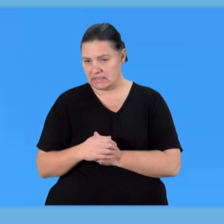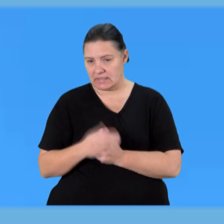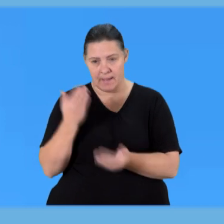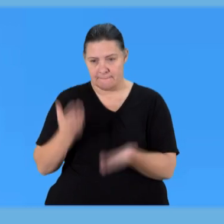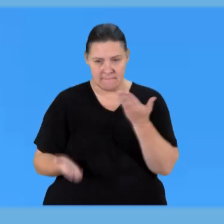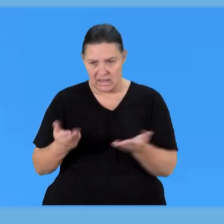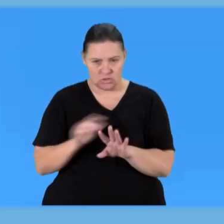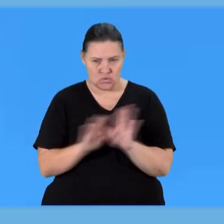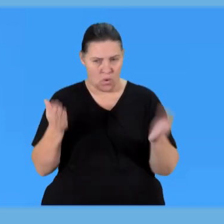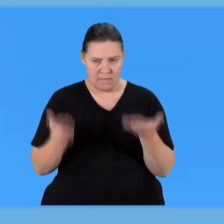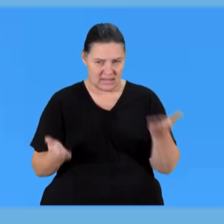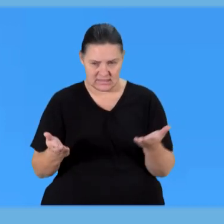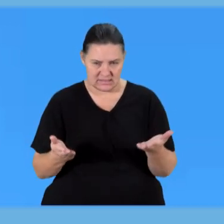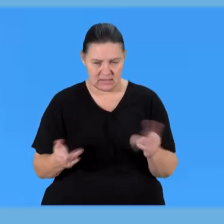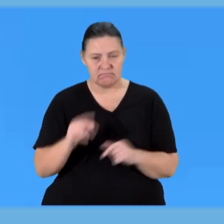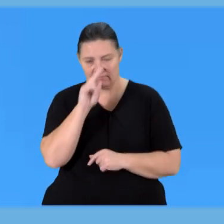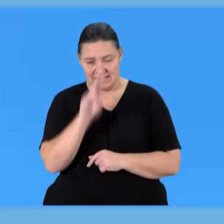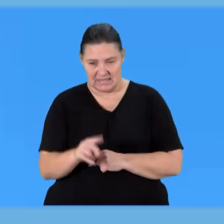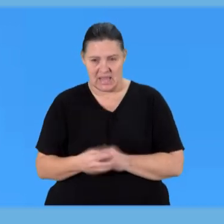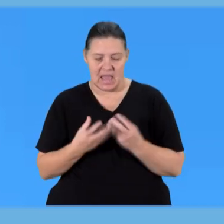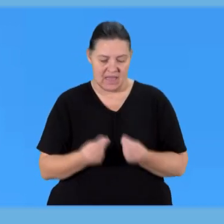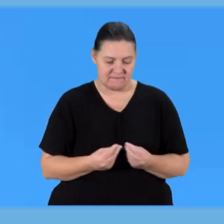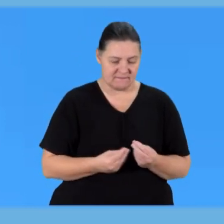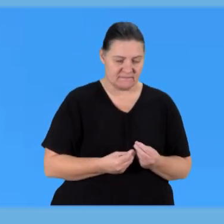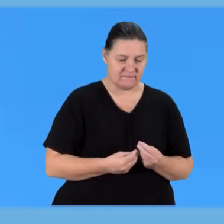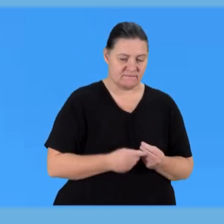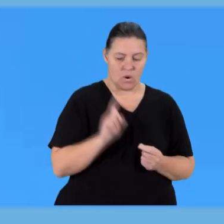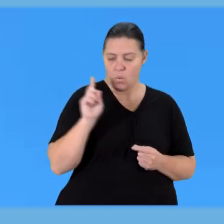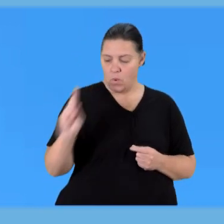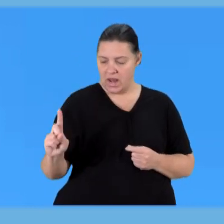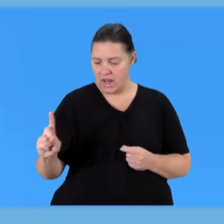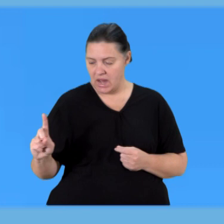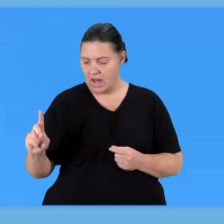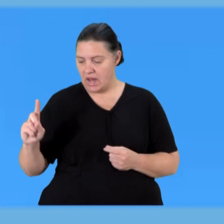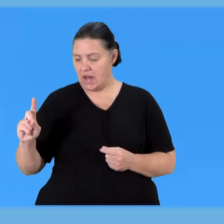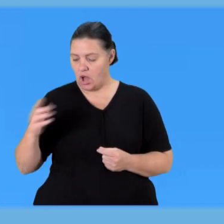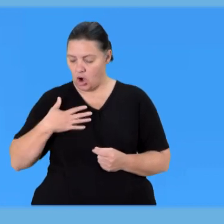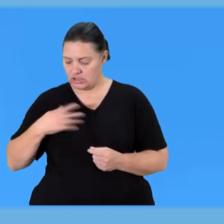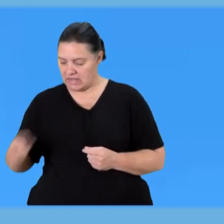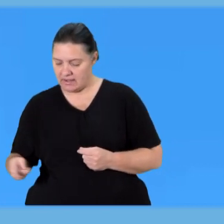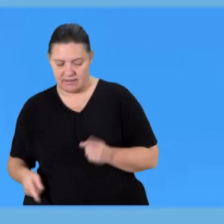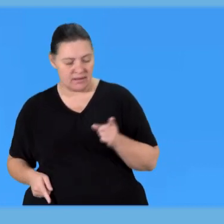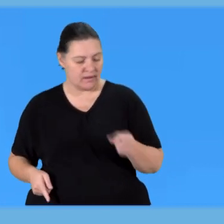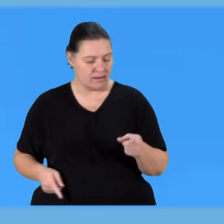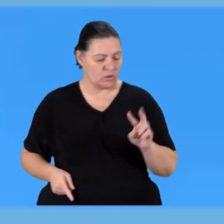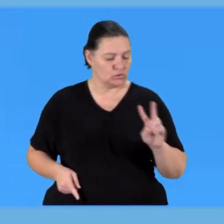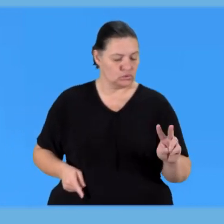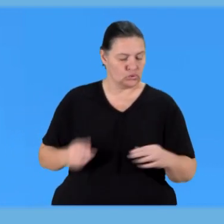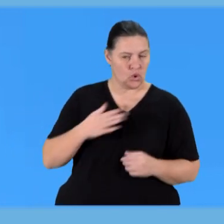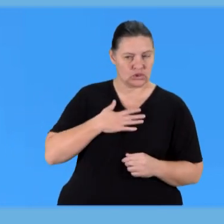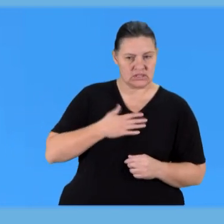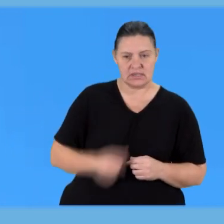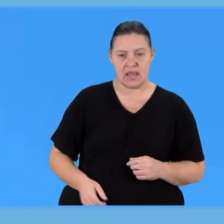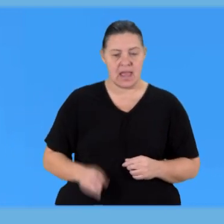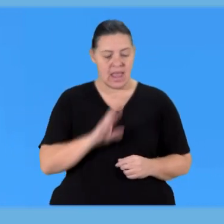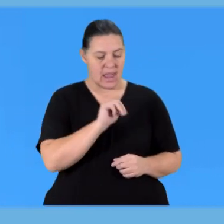Is it balanced or is it not balanced? We're seeing that we have 1 oxygen there, and then we have 2 oxygen there. And then we have